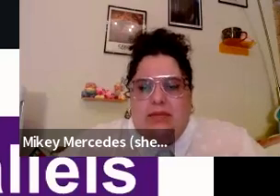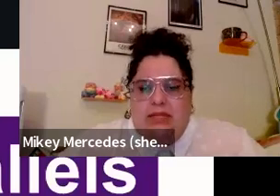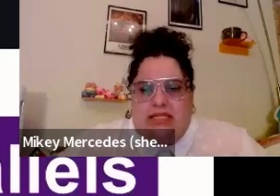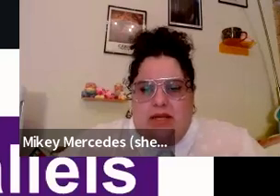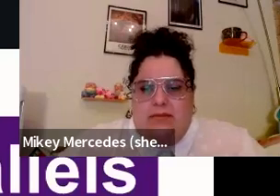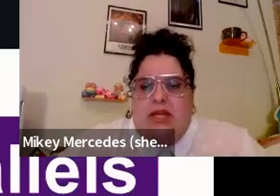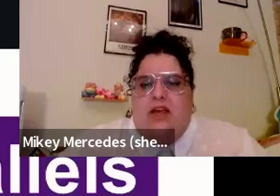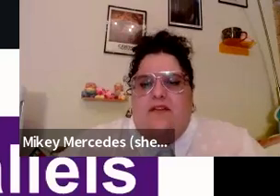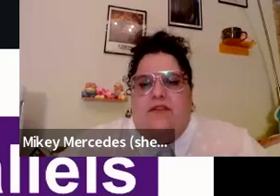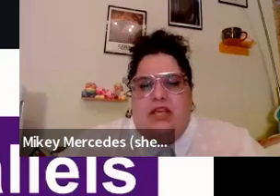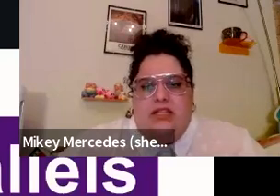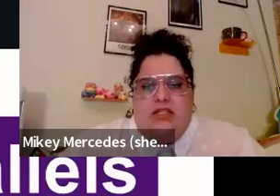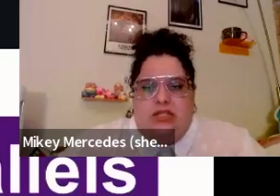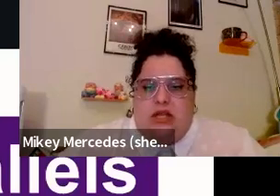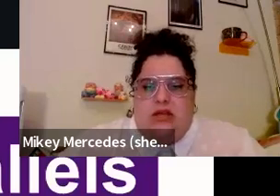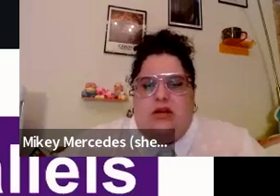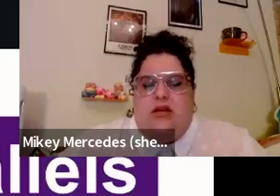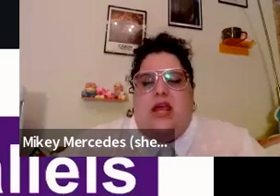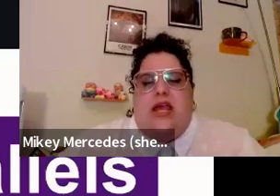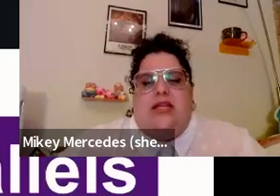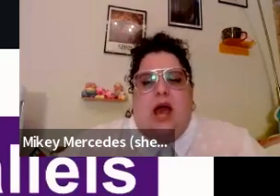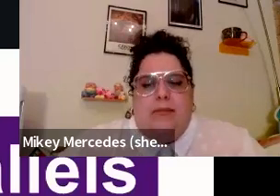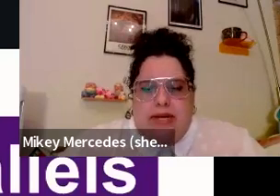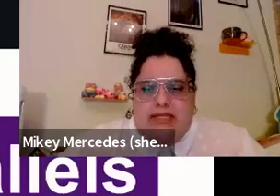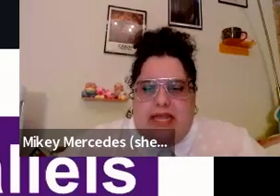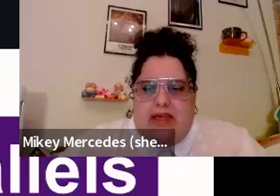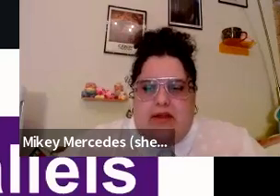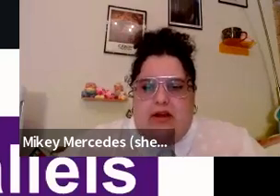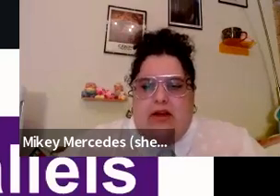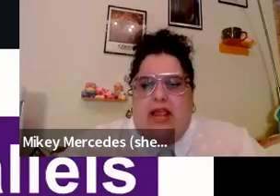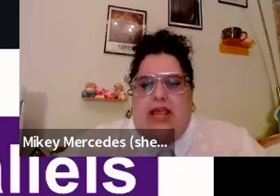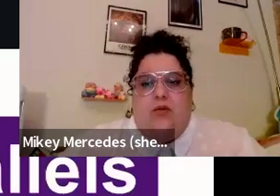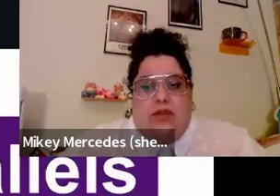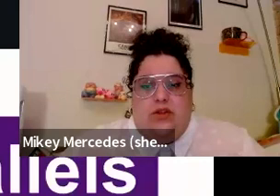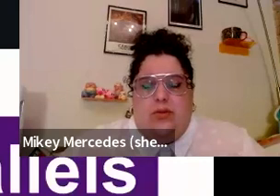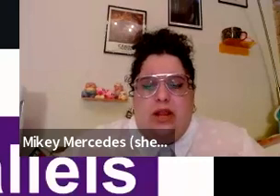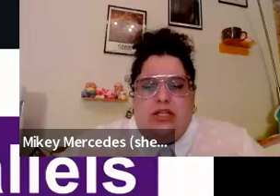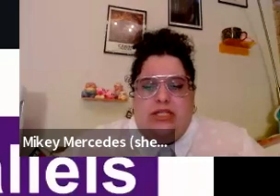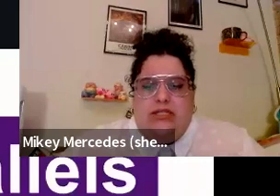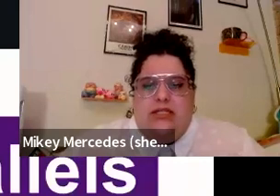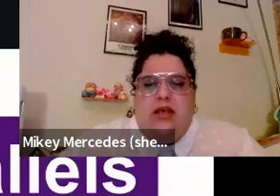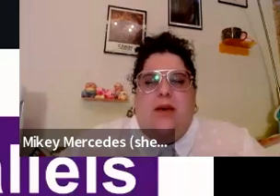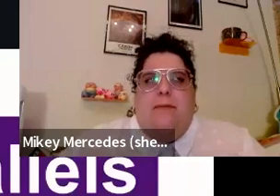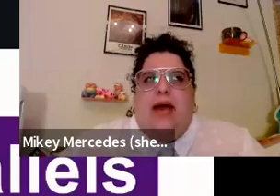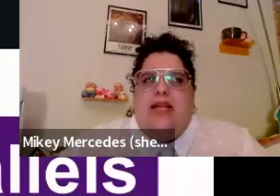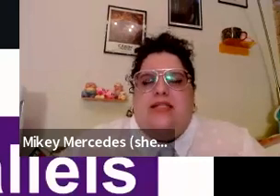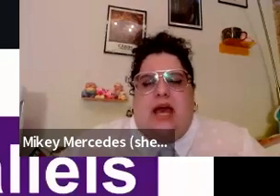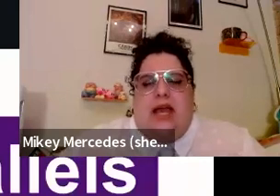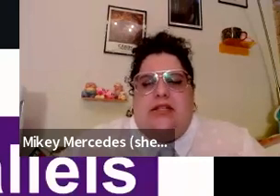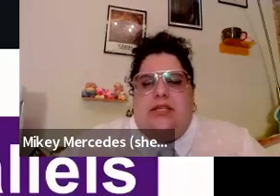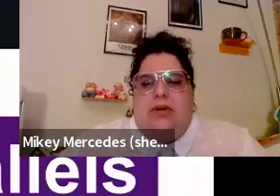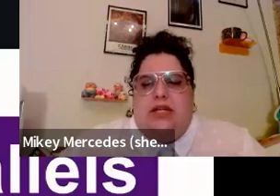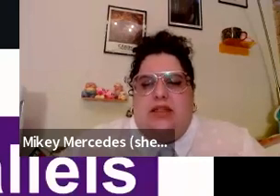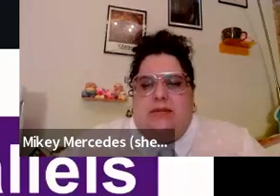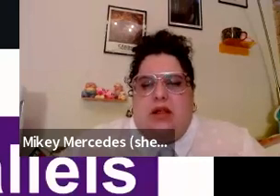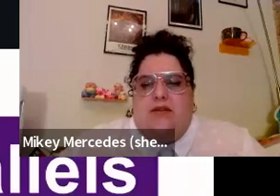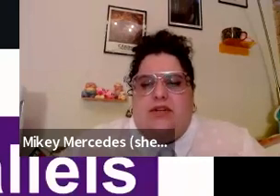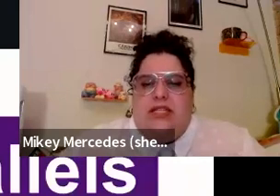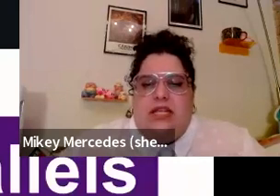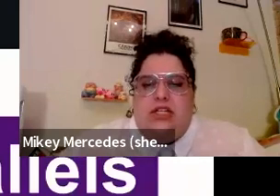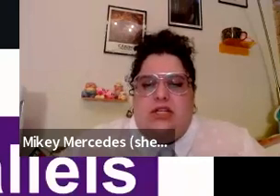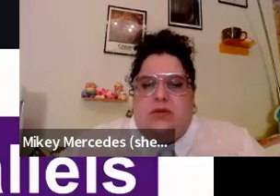ableism, missing stares, reverence of desirability or folks who are desirable, and also centering